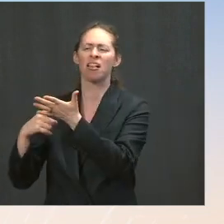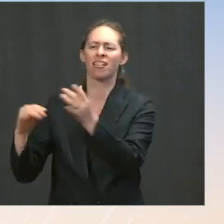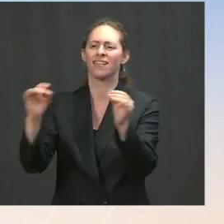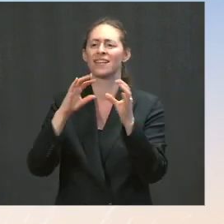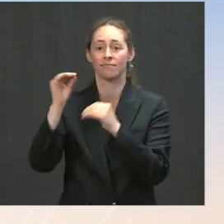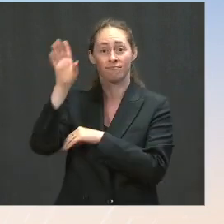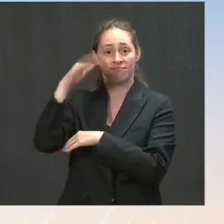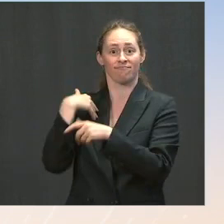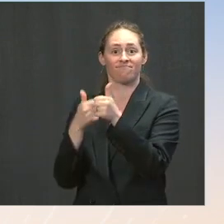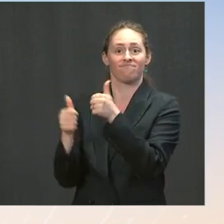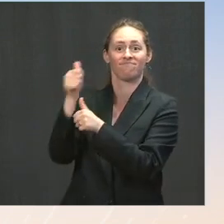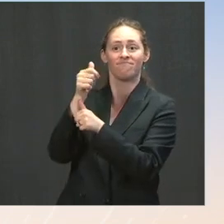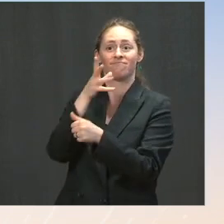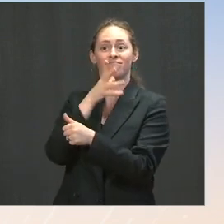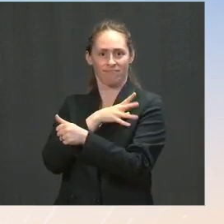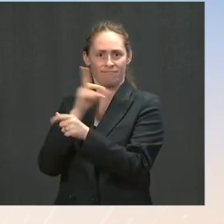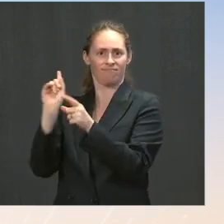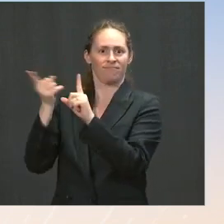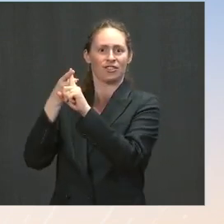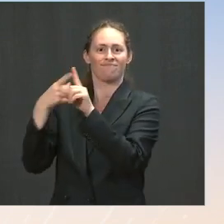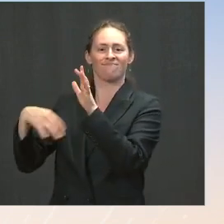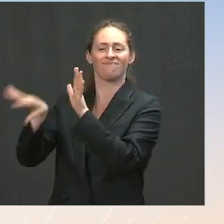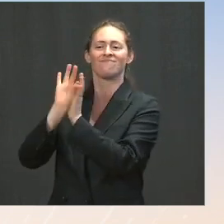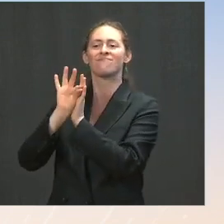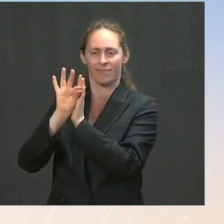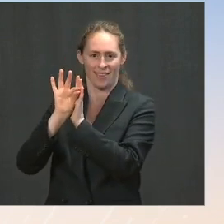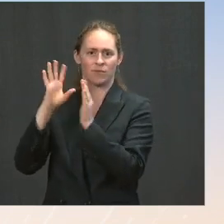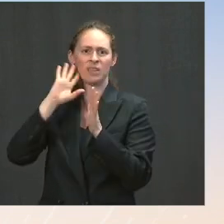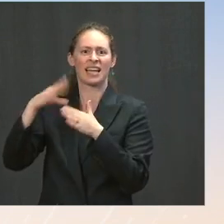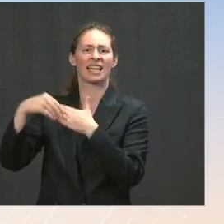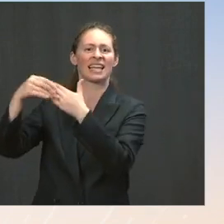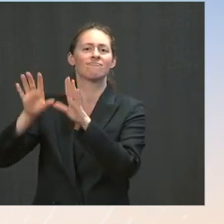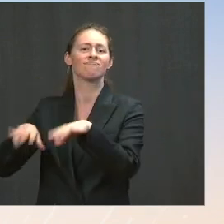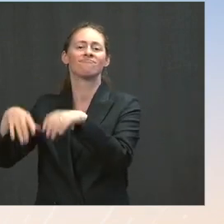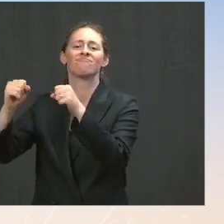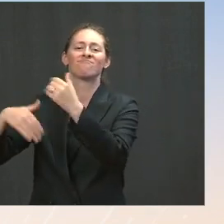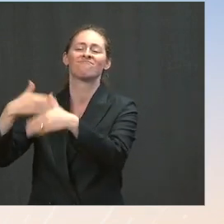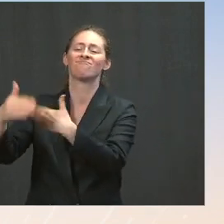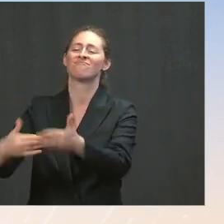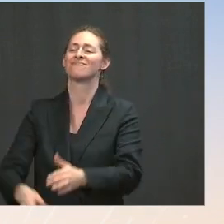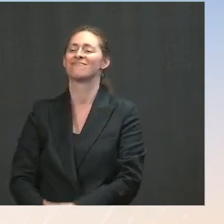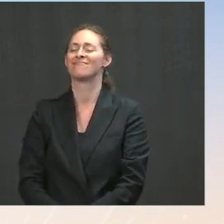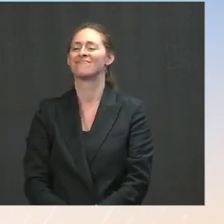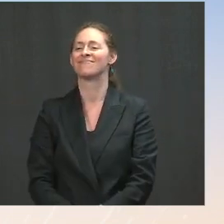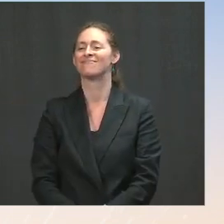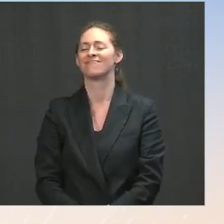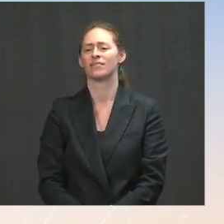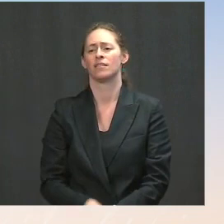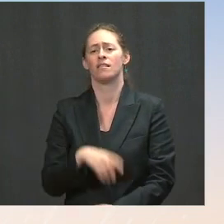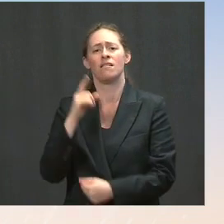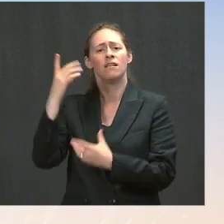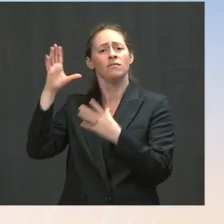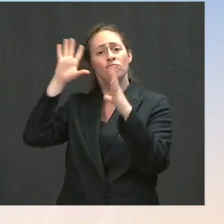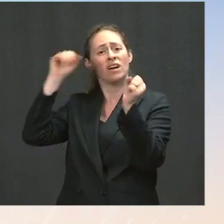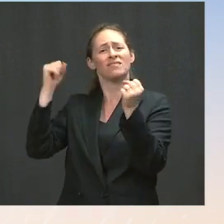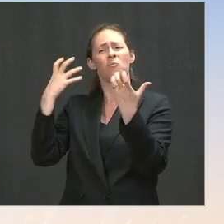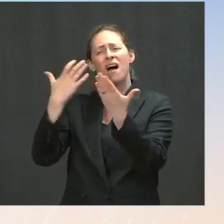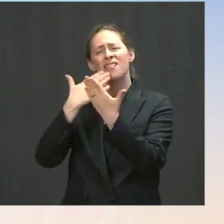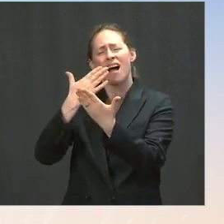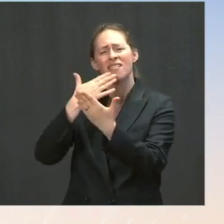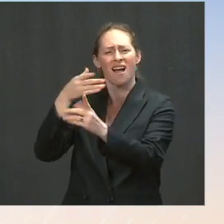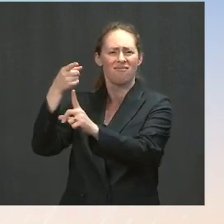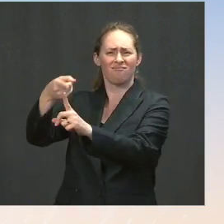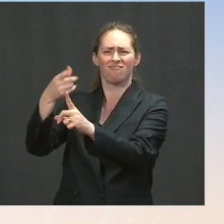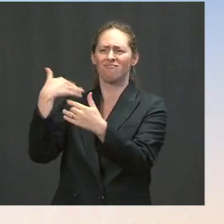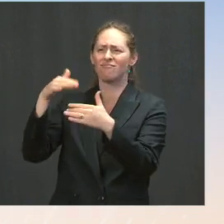will then address the intelligence community workforce to express his admiration and appreciation for their service. In his remarks, he will highlight the